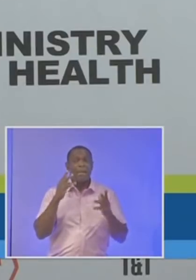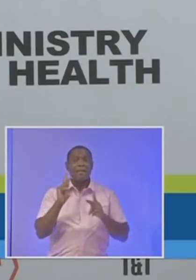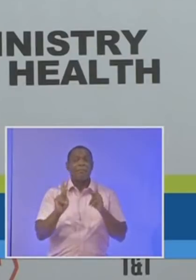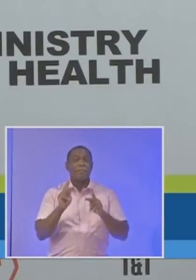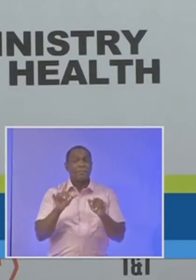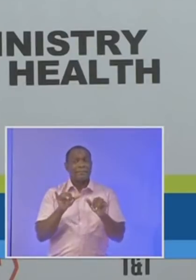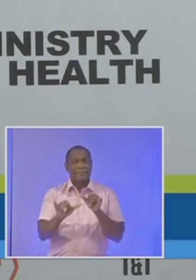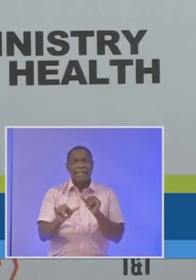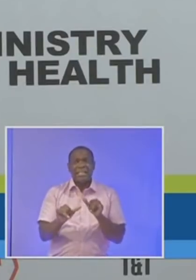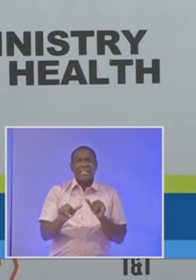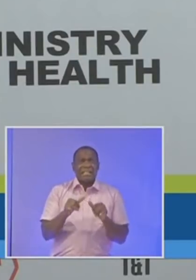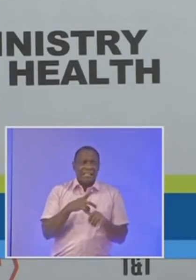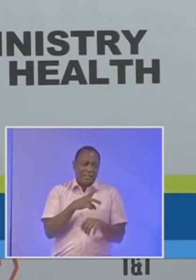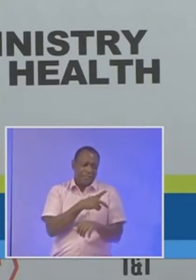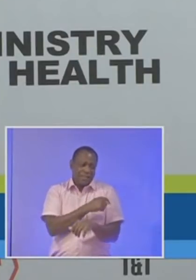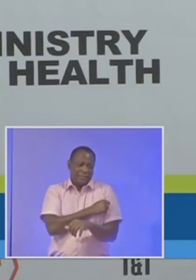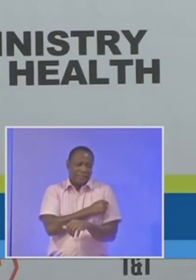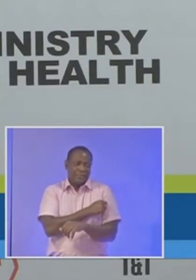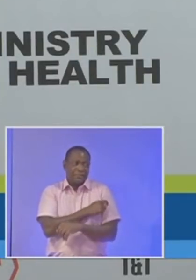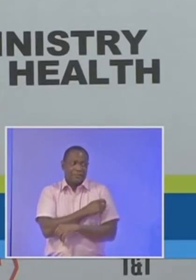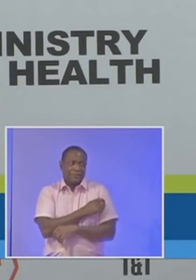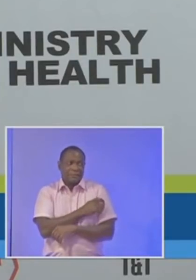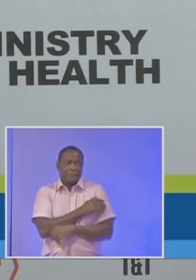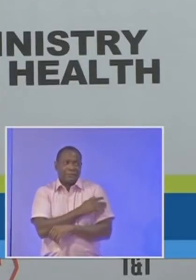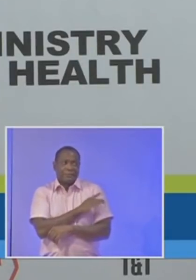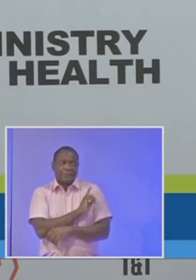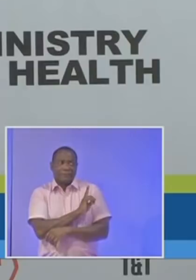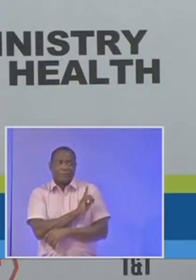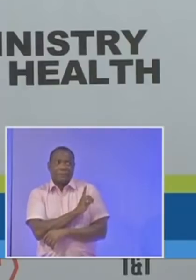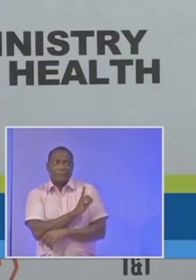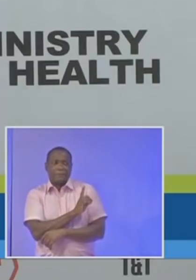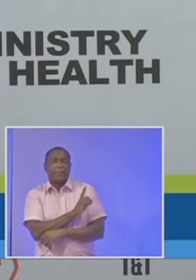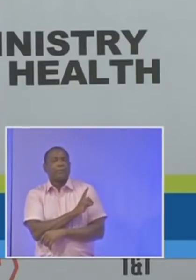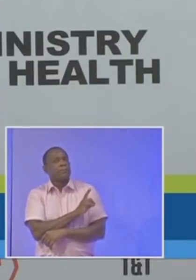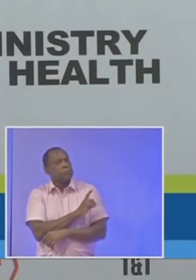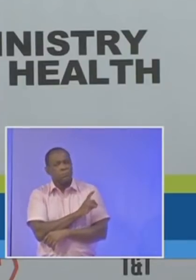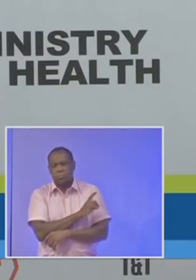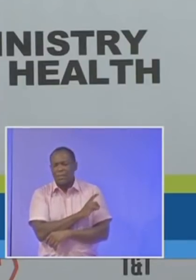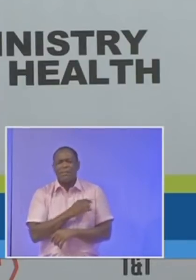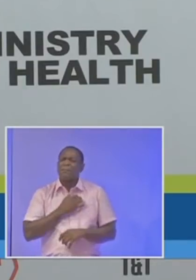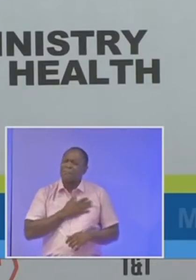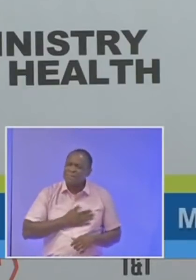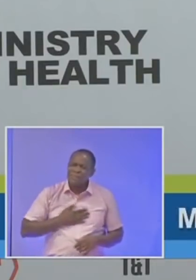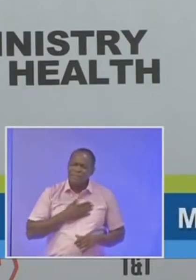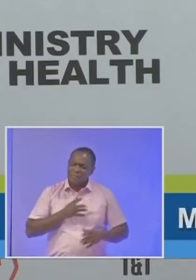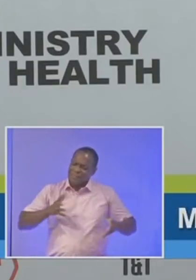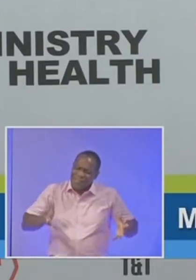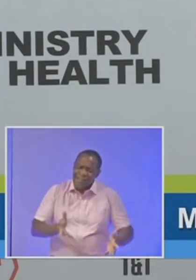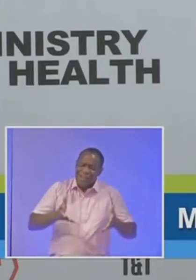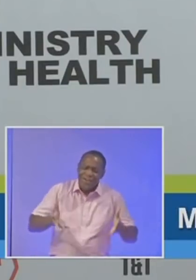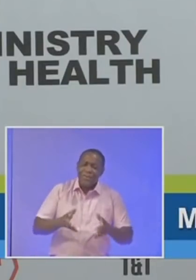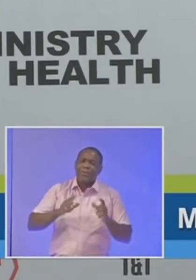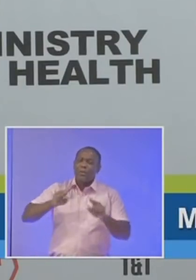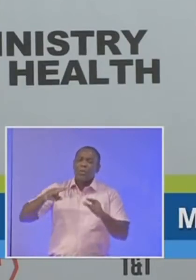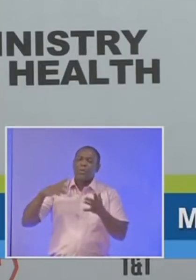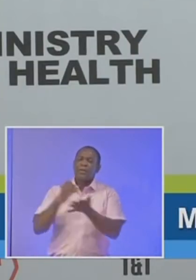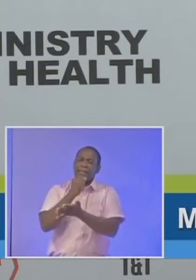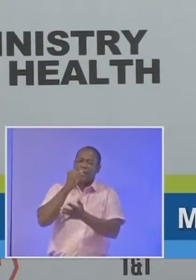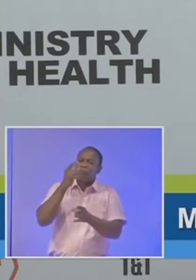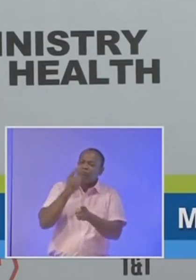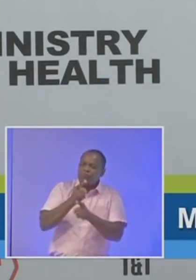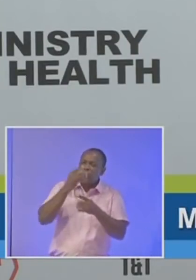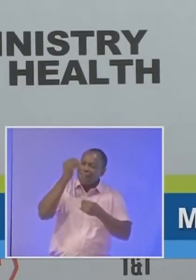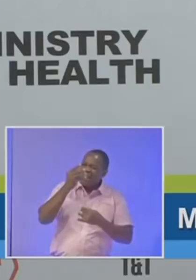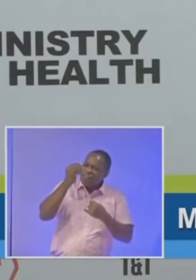empower yourself with facts, knowledge, and relatable information about vaccines and stay clear from